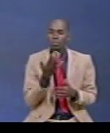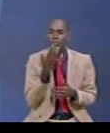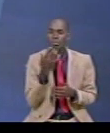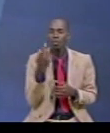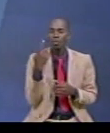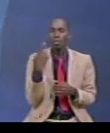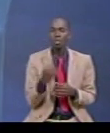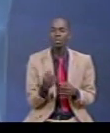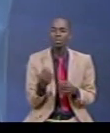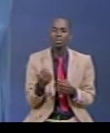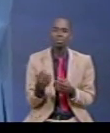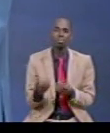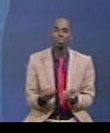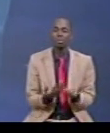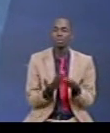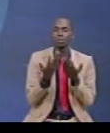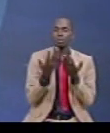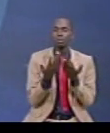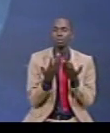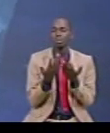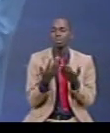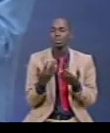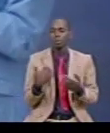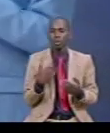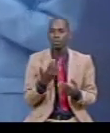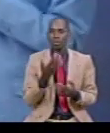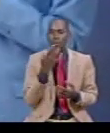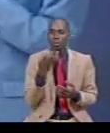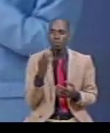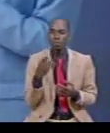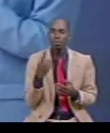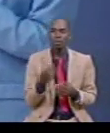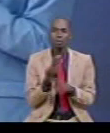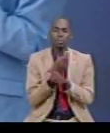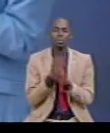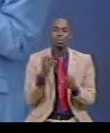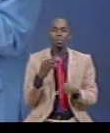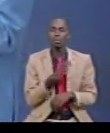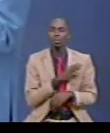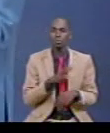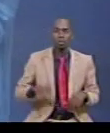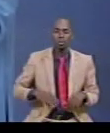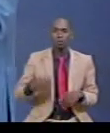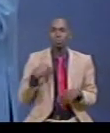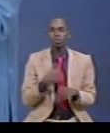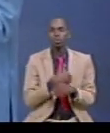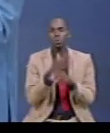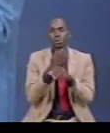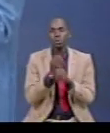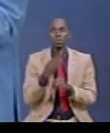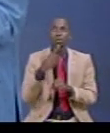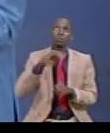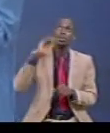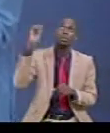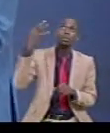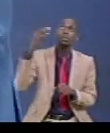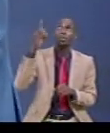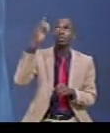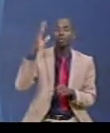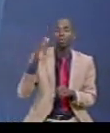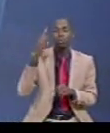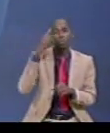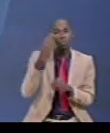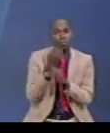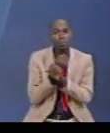we have tasted of the redemption of Christ, the salvation of Christ, we receive the grace of God for salvation, there is the need to